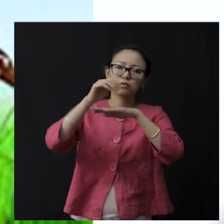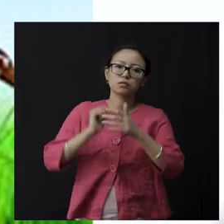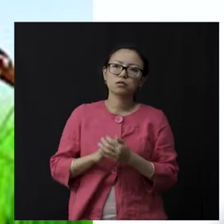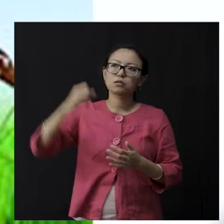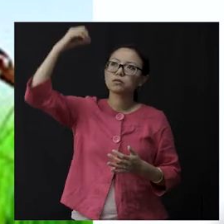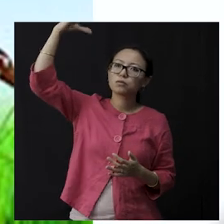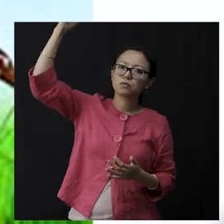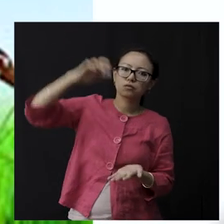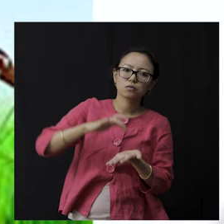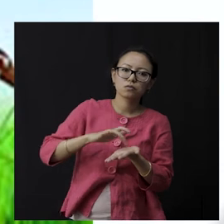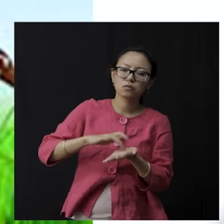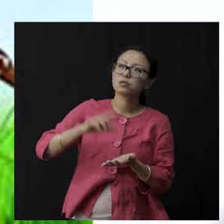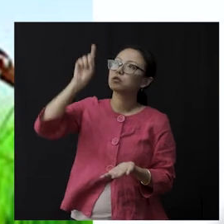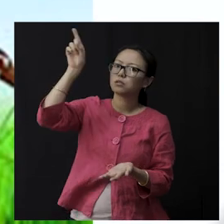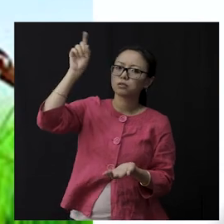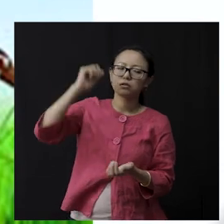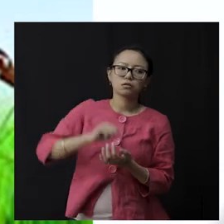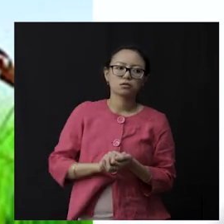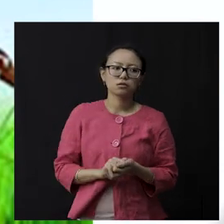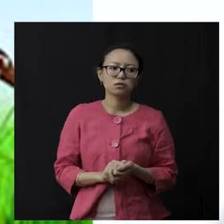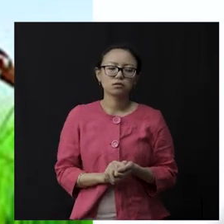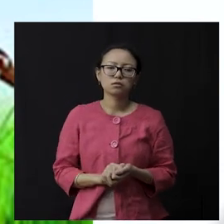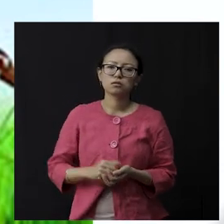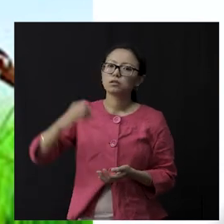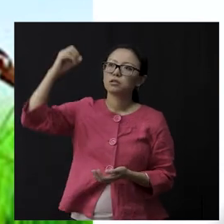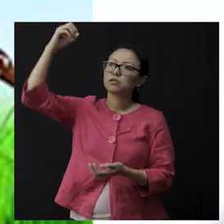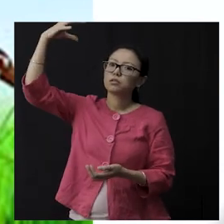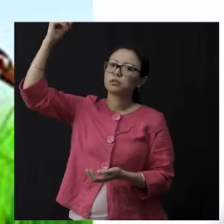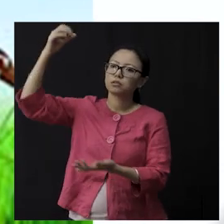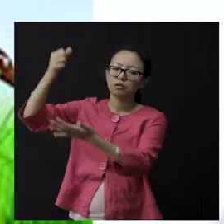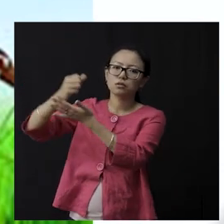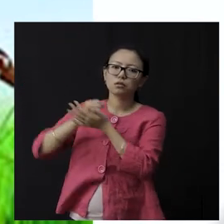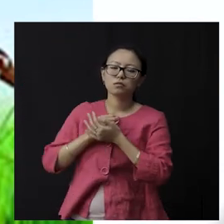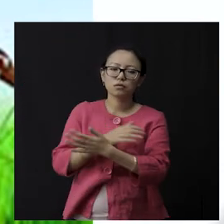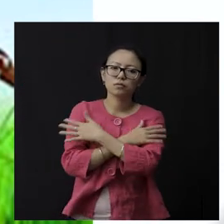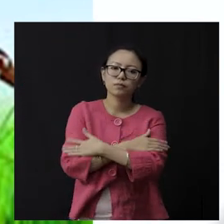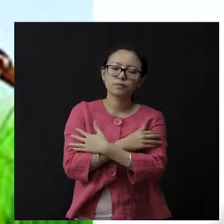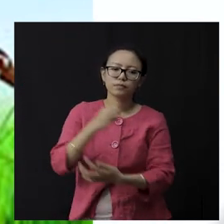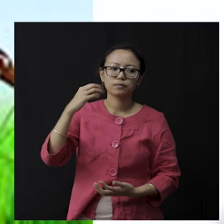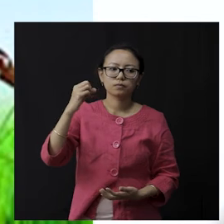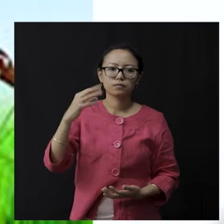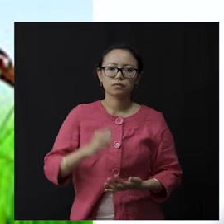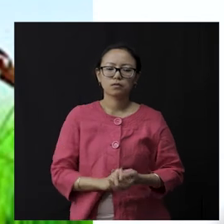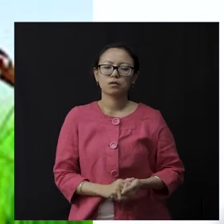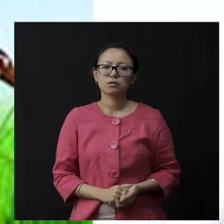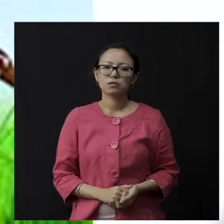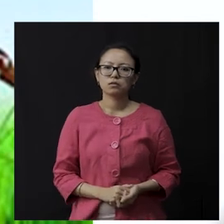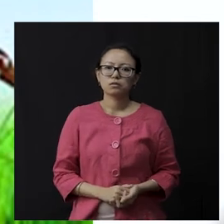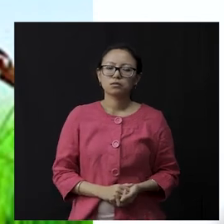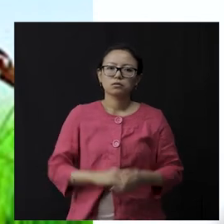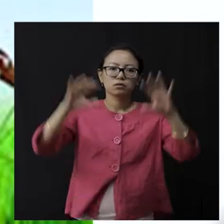the sky during the day. The sun gives us heat and light. The sky looks